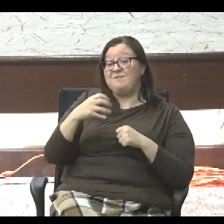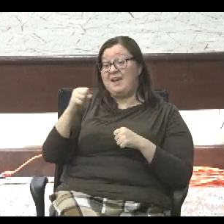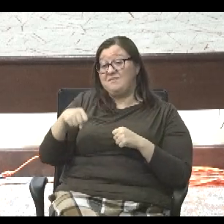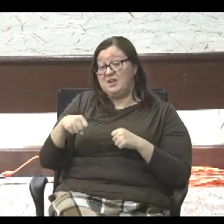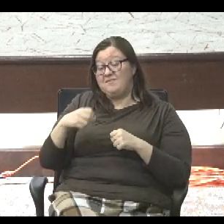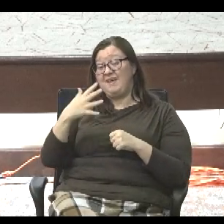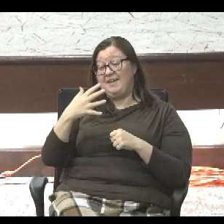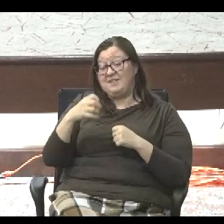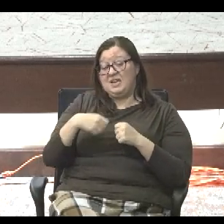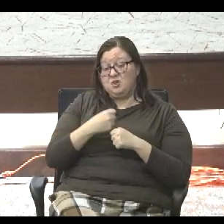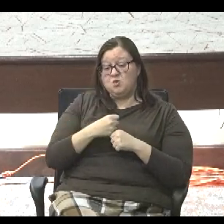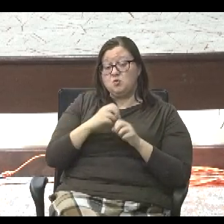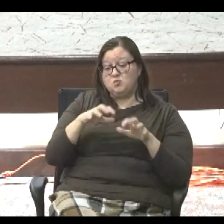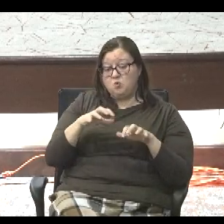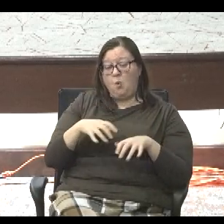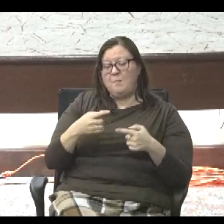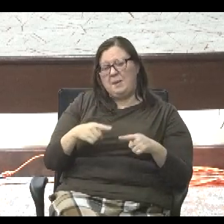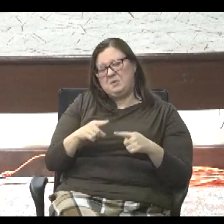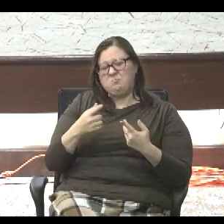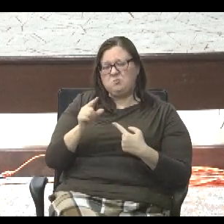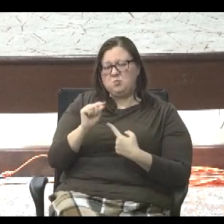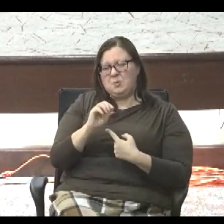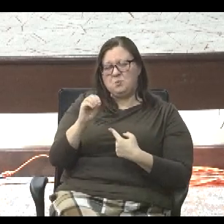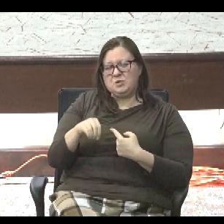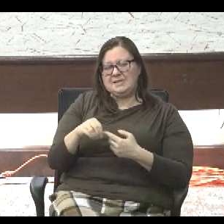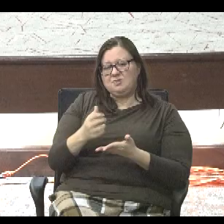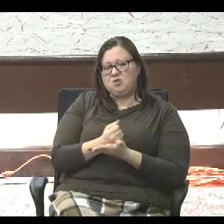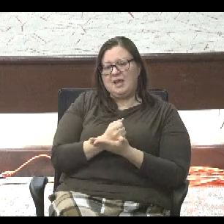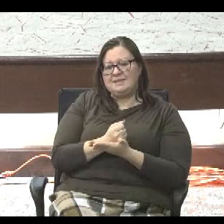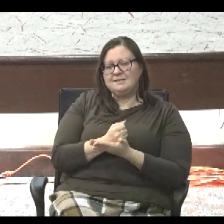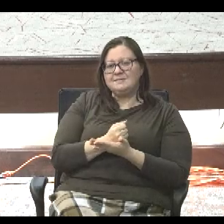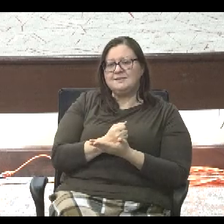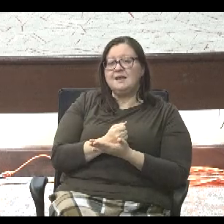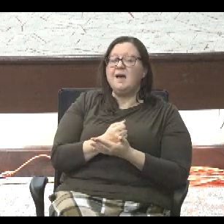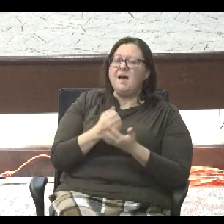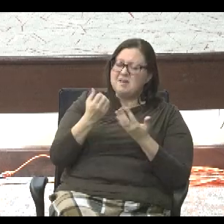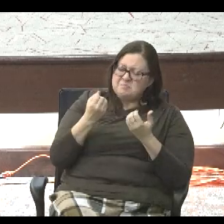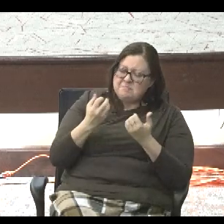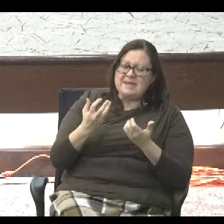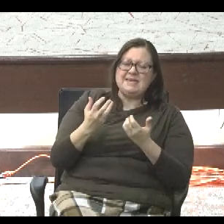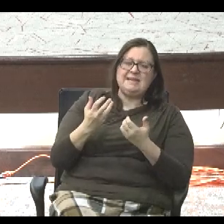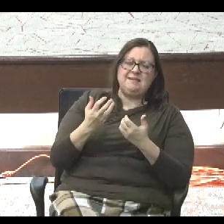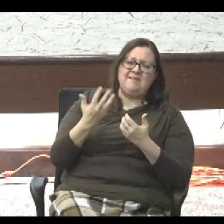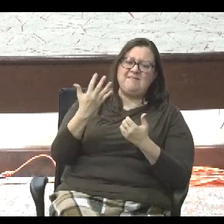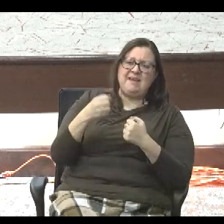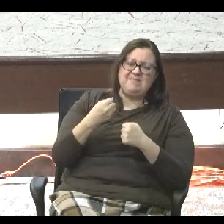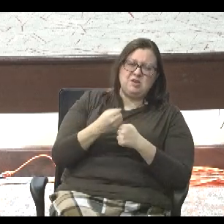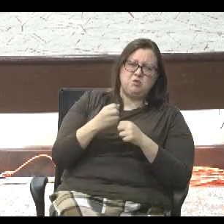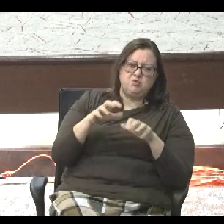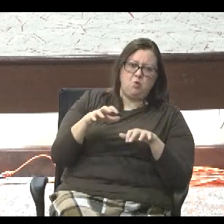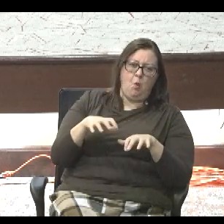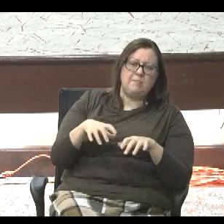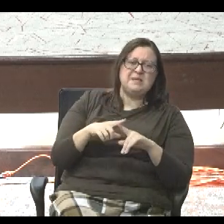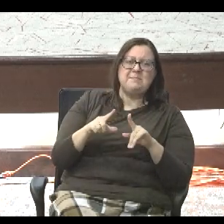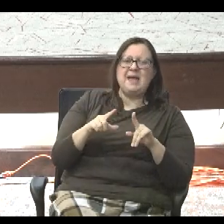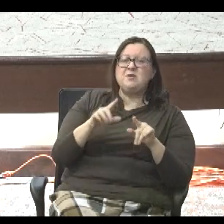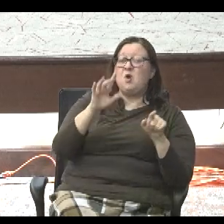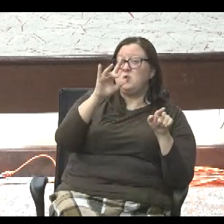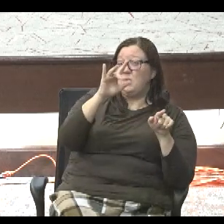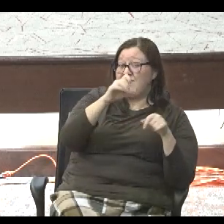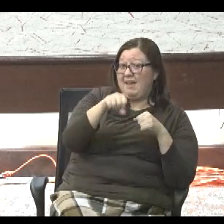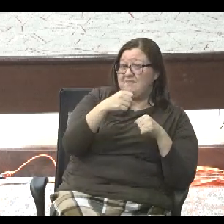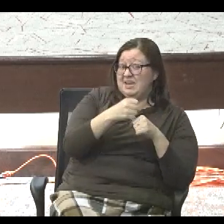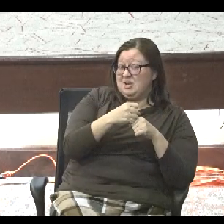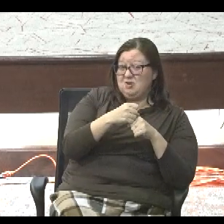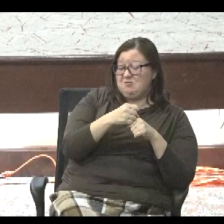20% chance. So we have a lot of 5-year storms. We have fewer 25-year, but in Texas they're